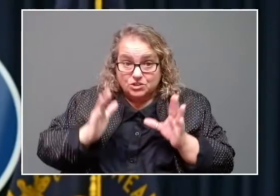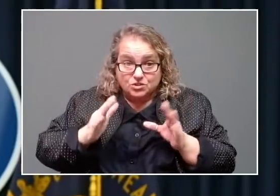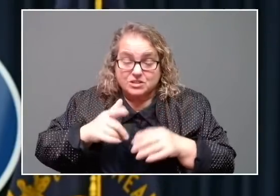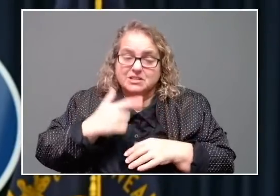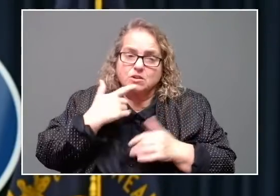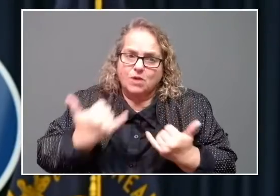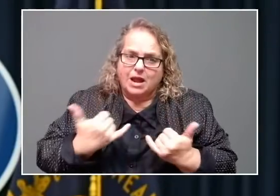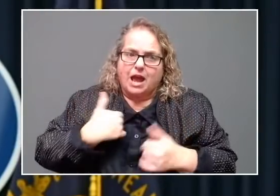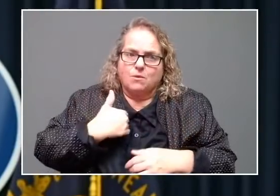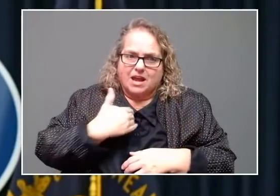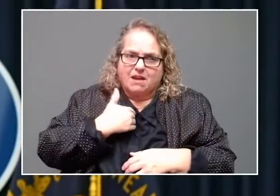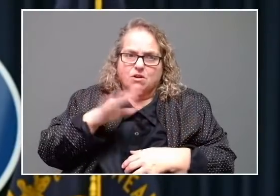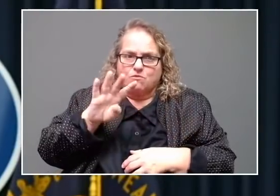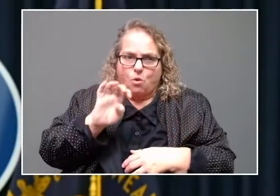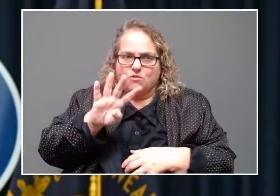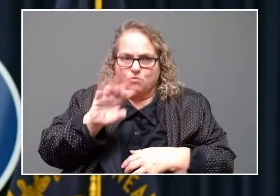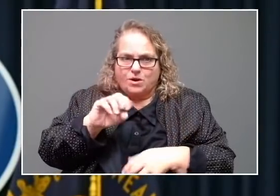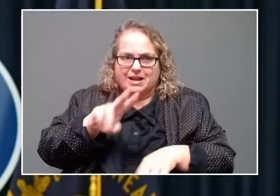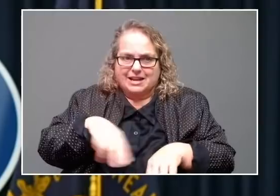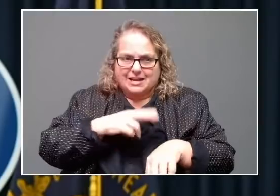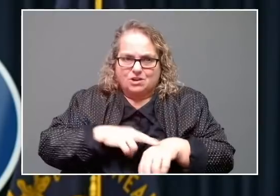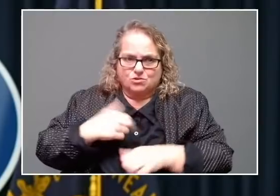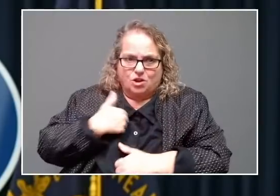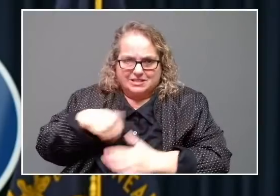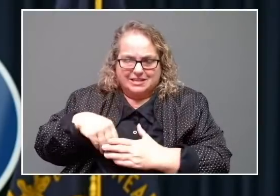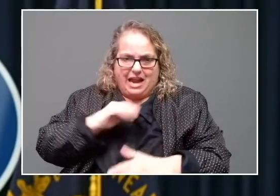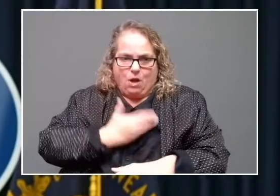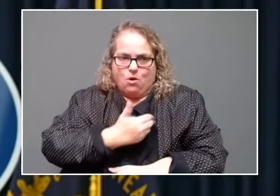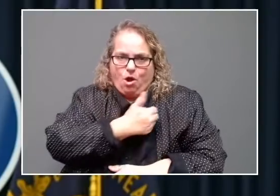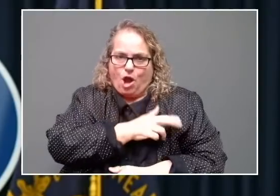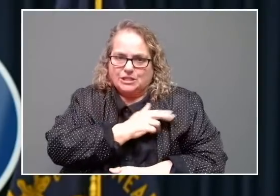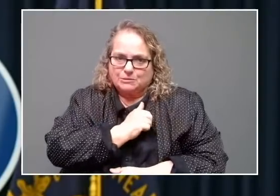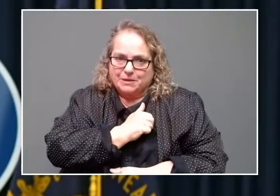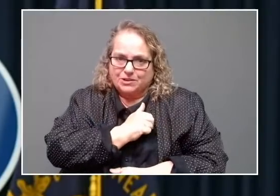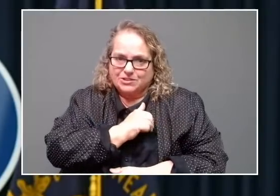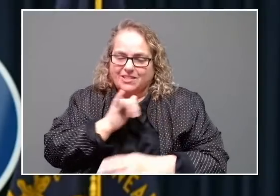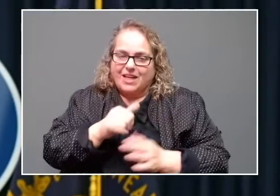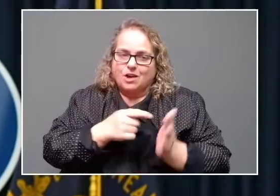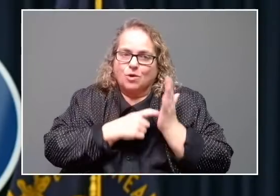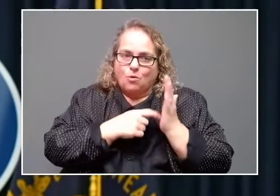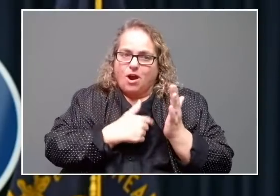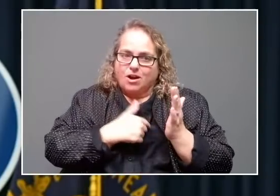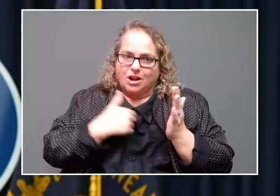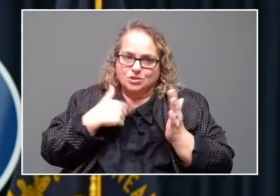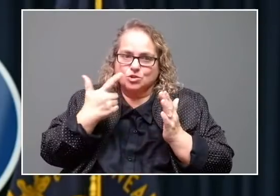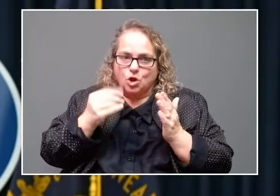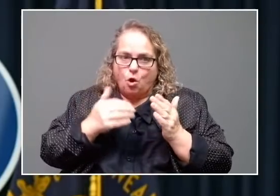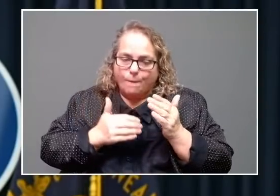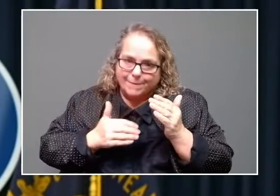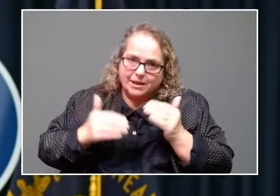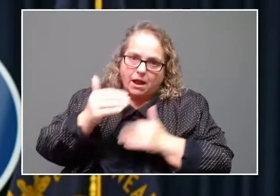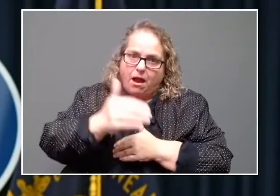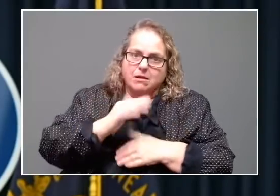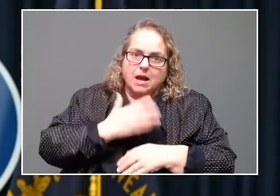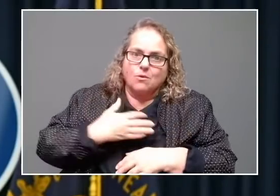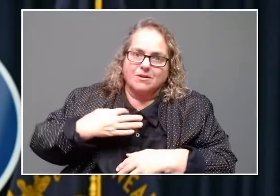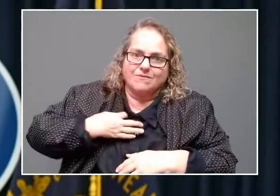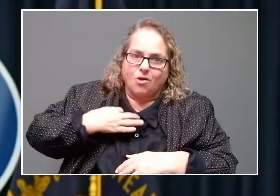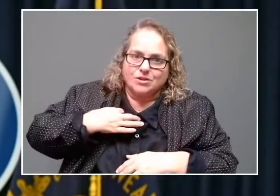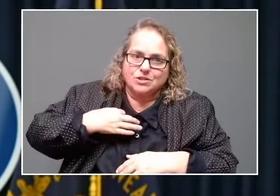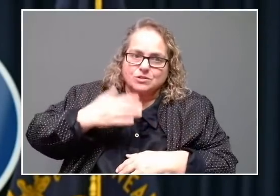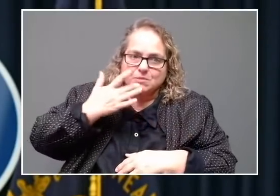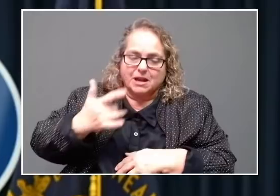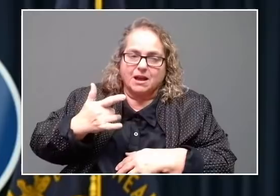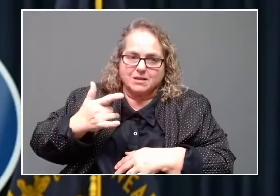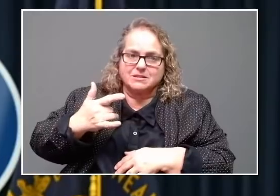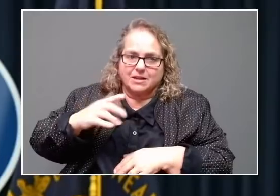National Guardsmen in our hospitals, and that required us to go beyond volunteers because the Guard has been stretched so